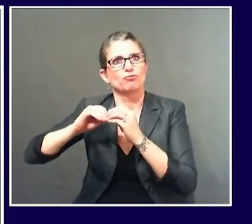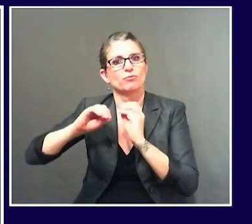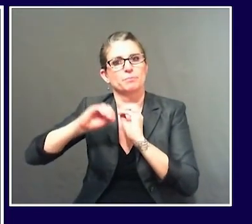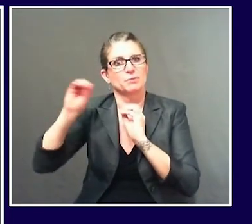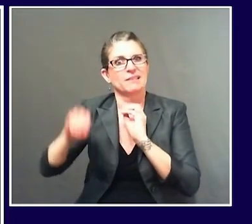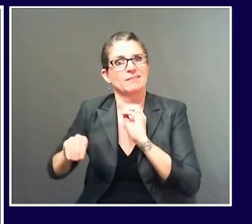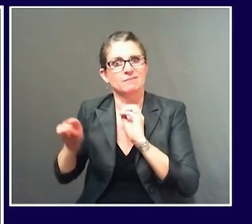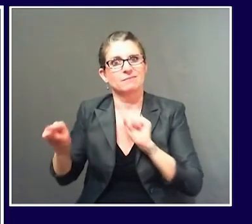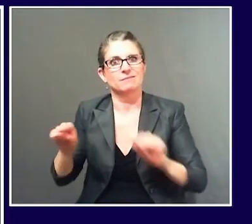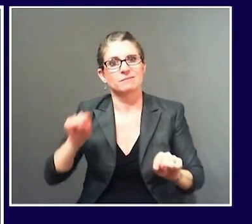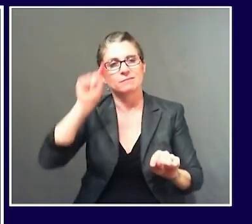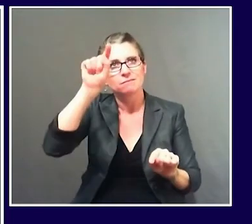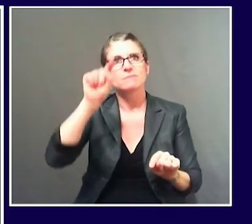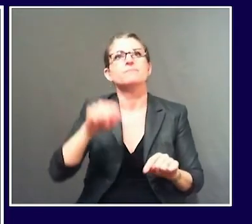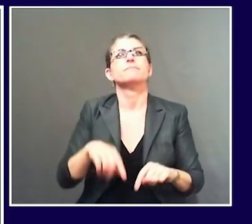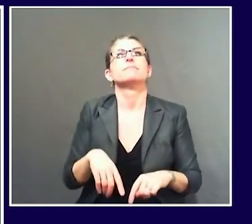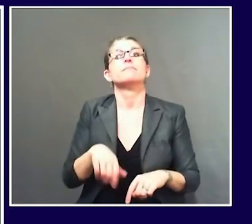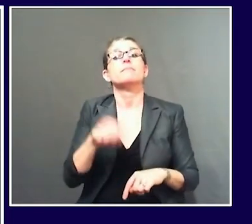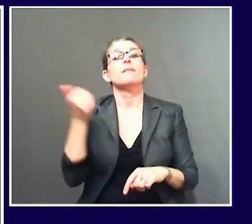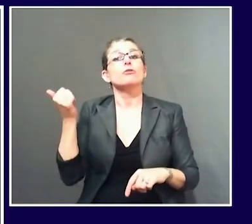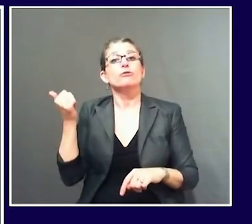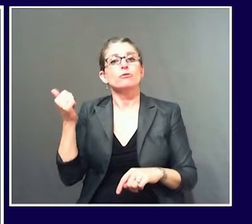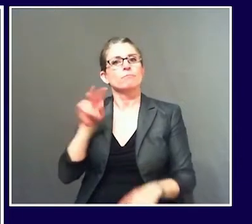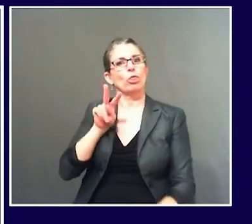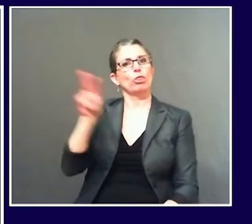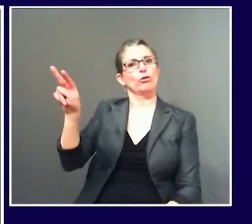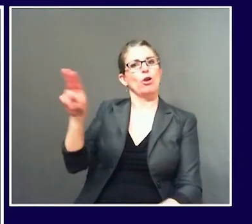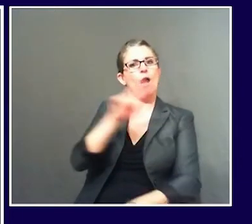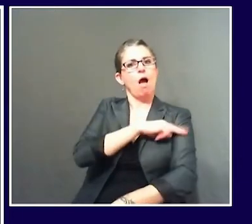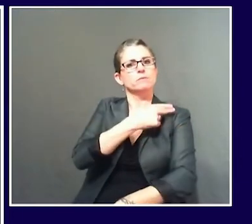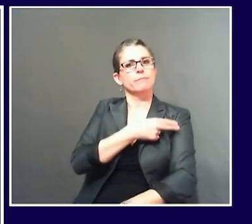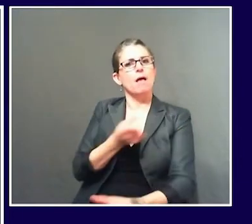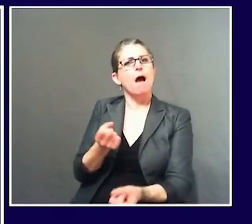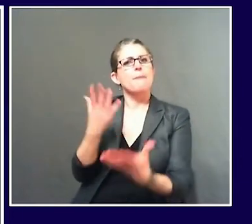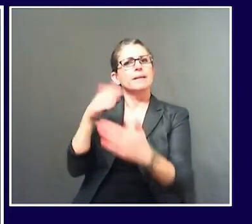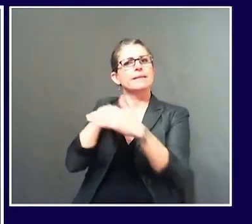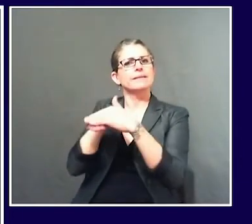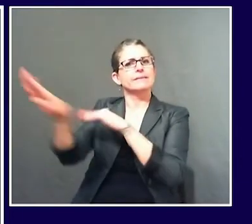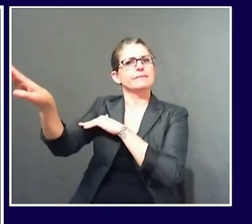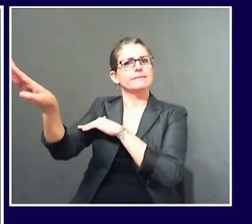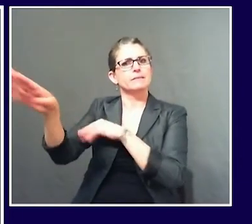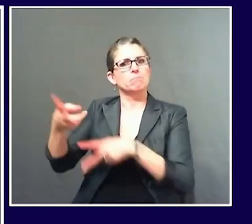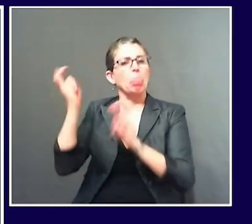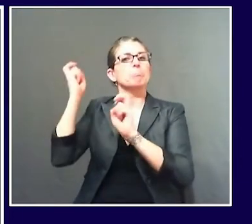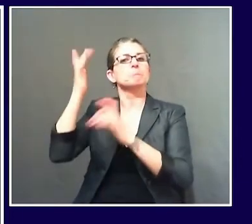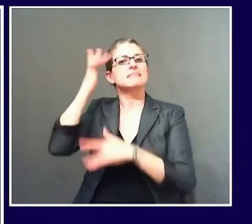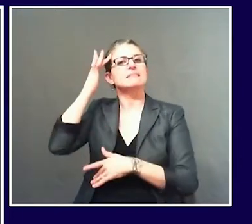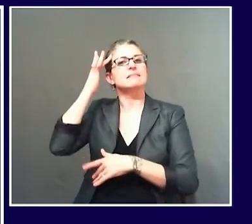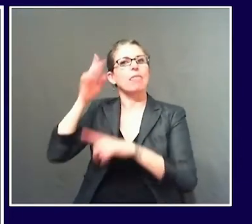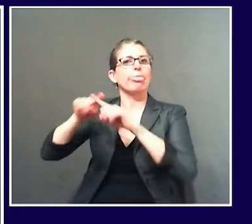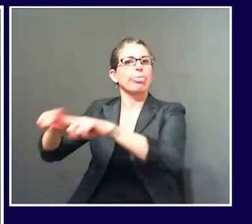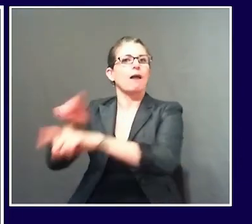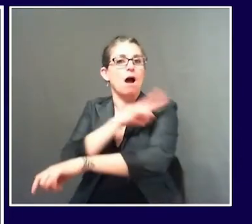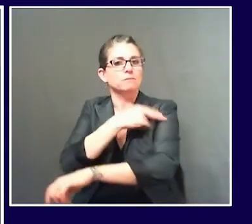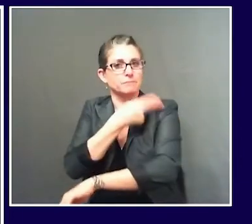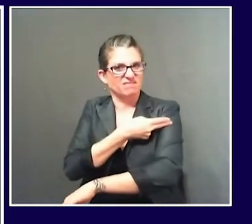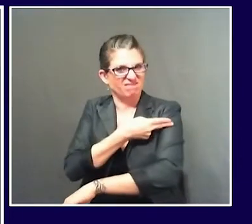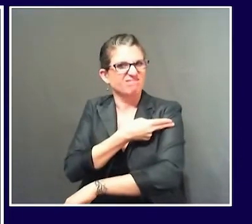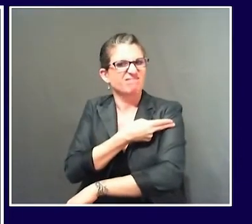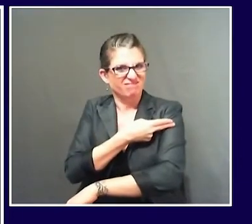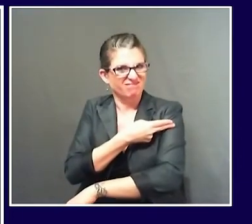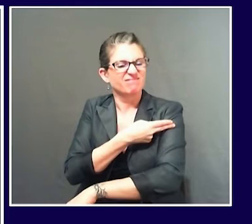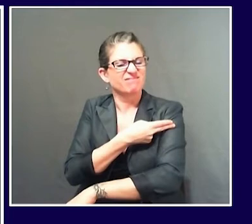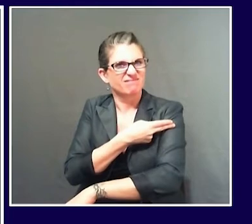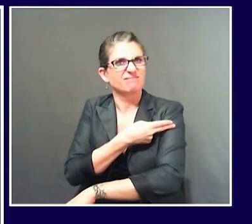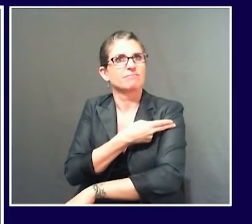example, an increase in the number of hospitalizations, which is independent of any type of testing. So those are some of